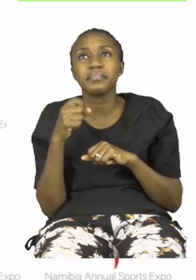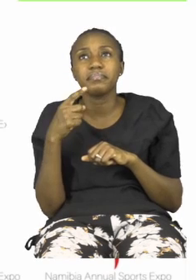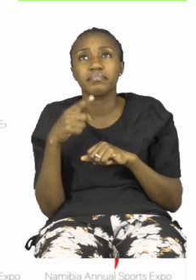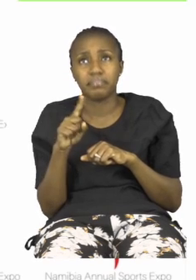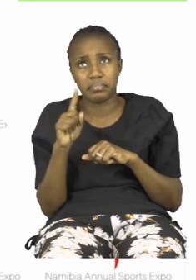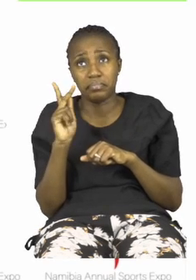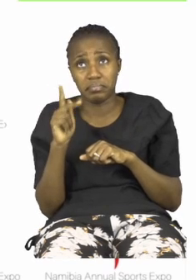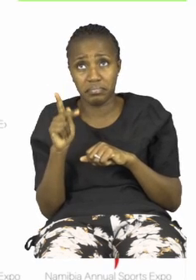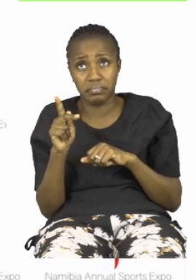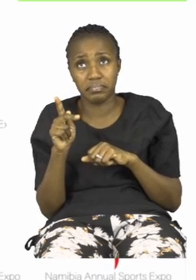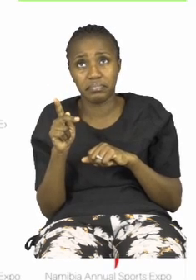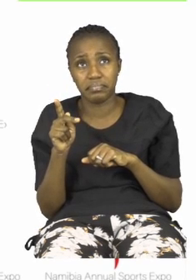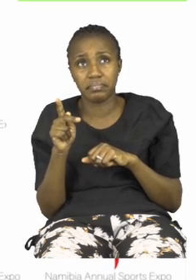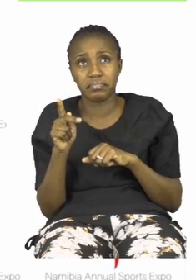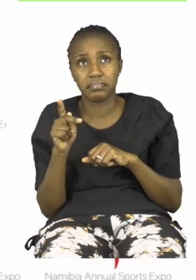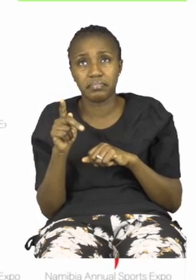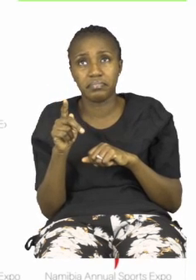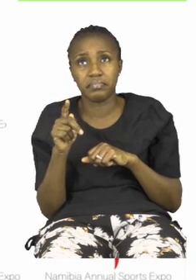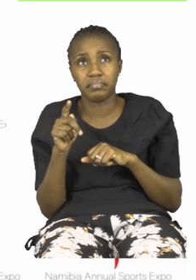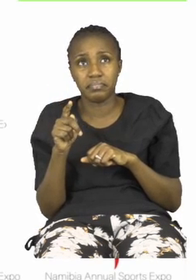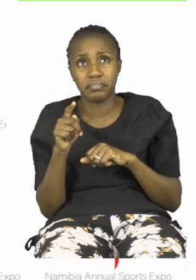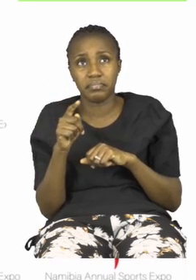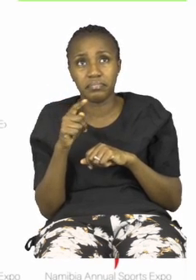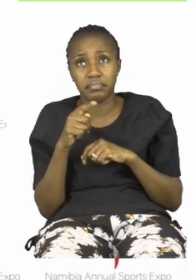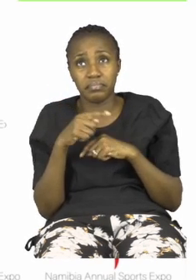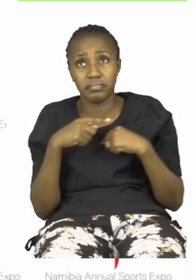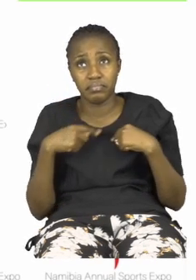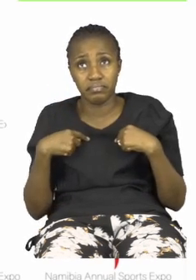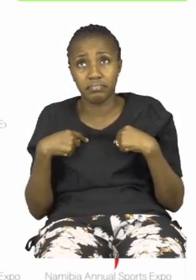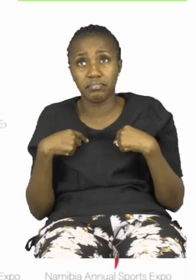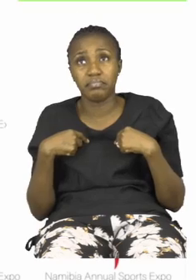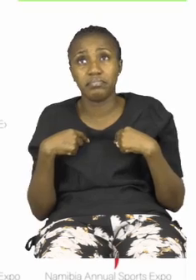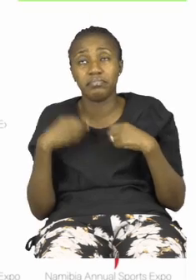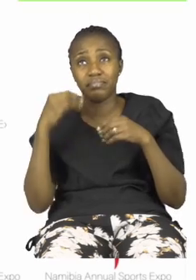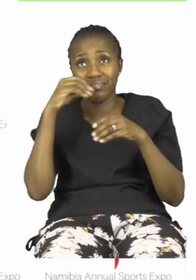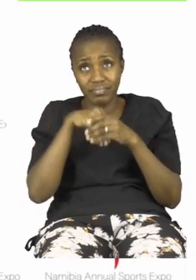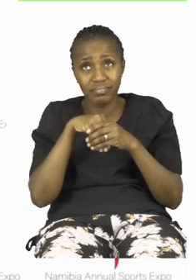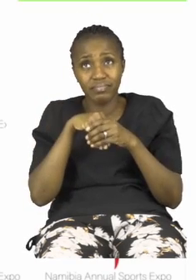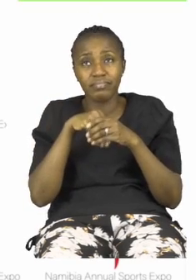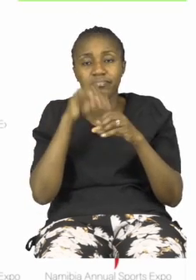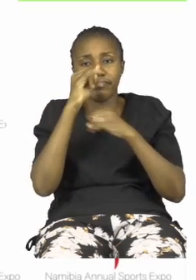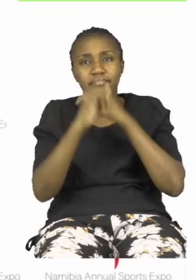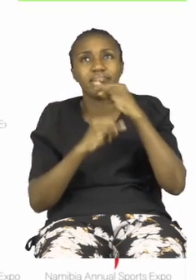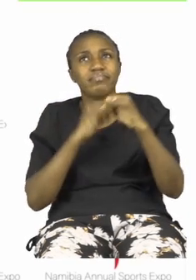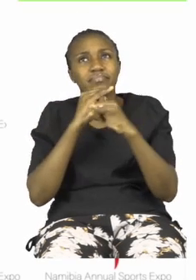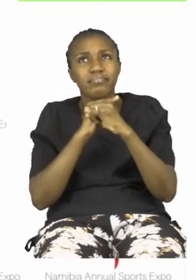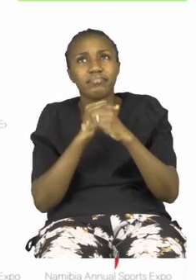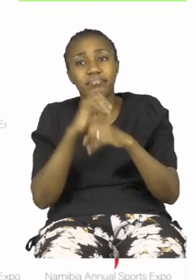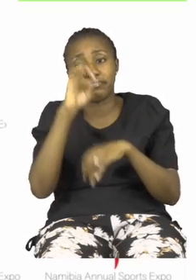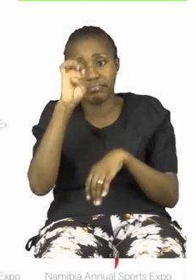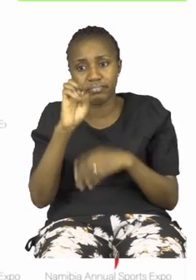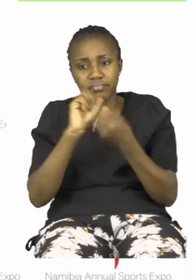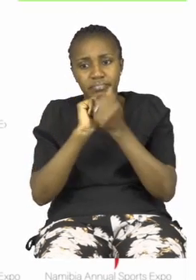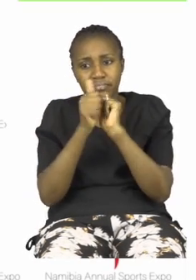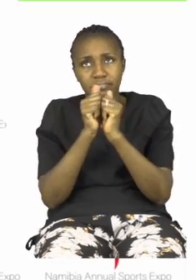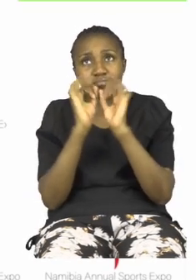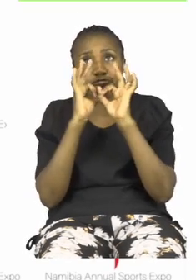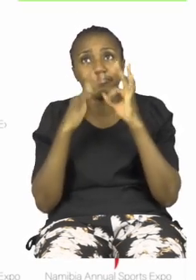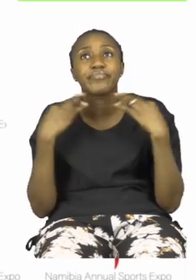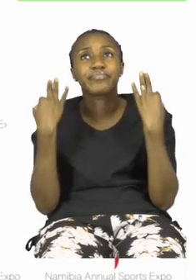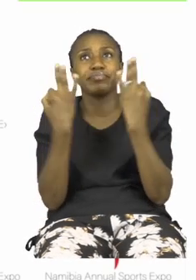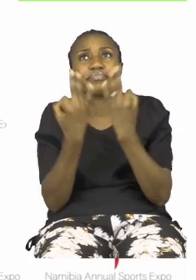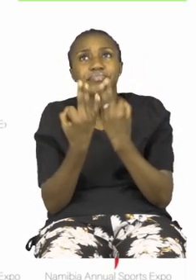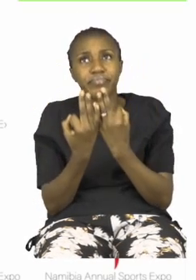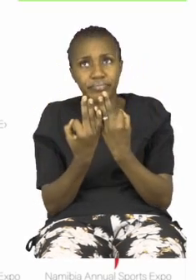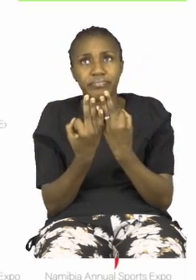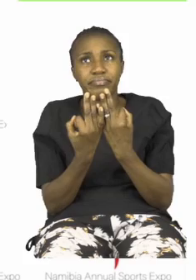here, we belong to an international organization called the IESF, the International Esports Federation. And basically what they do